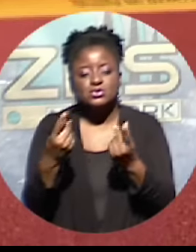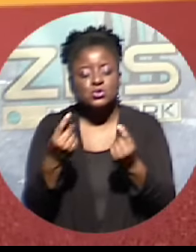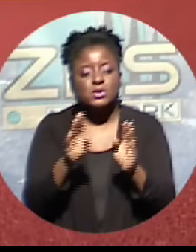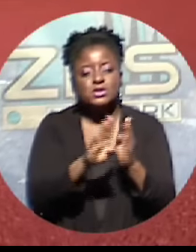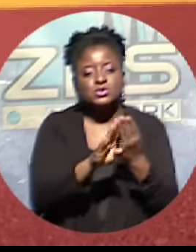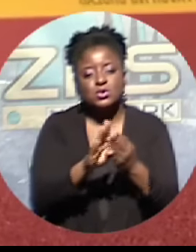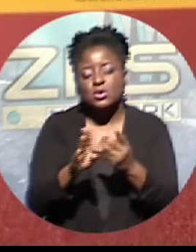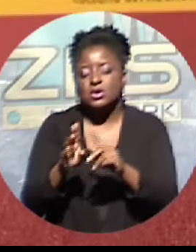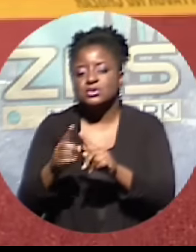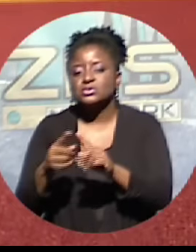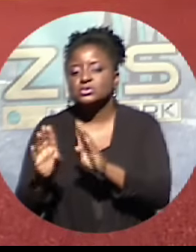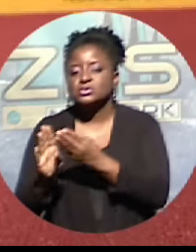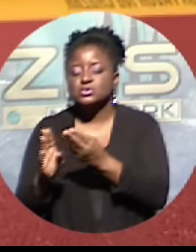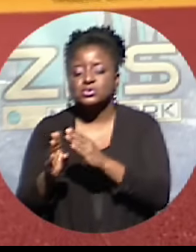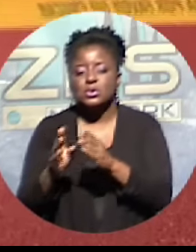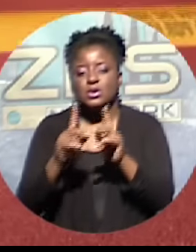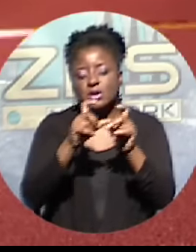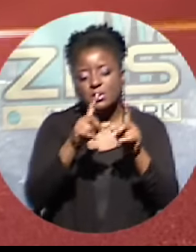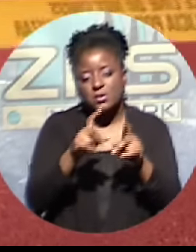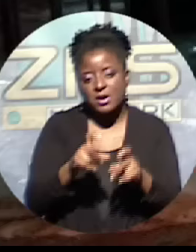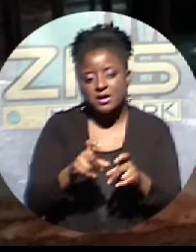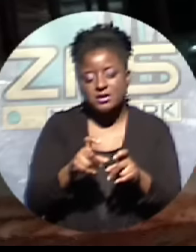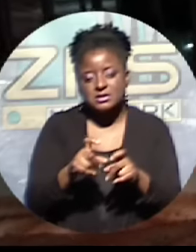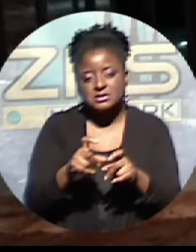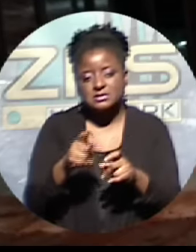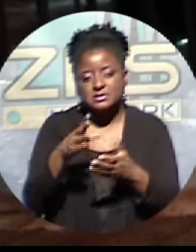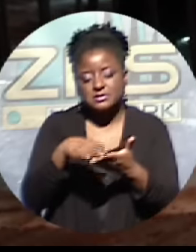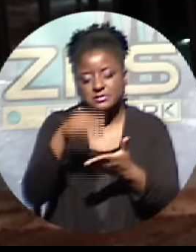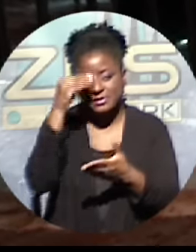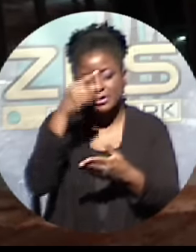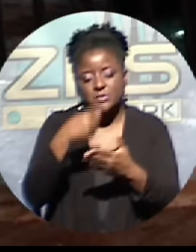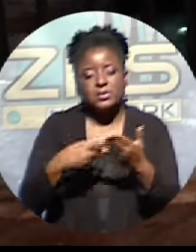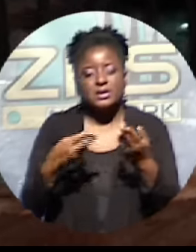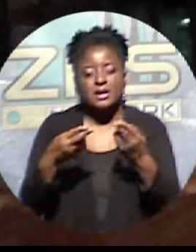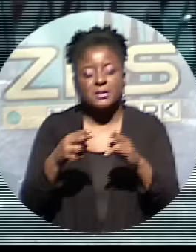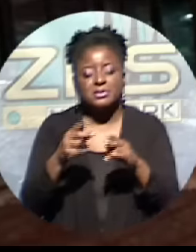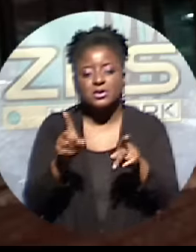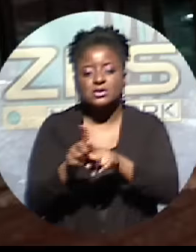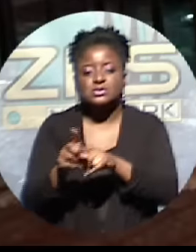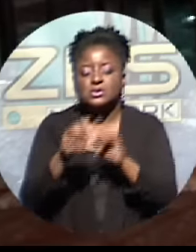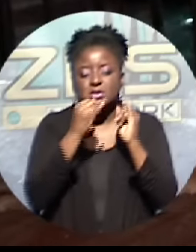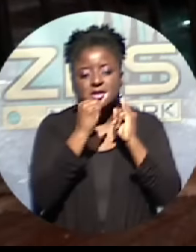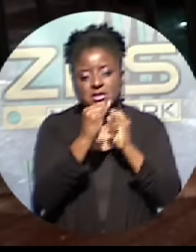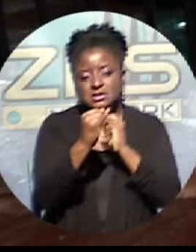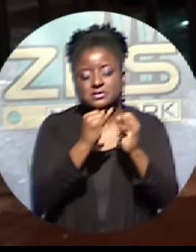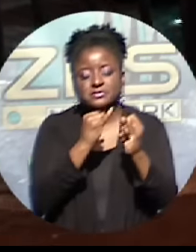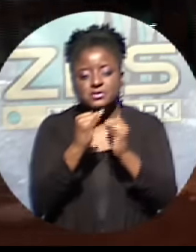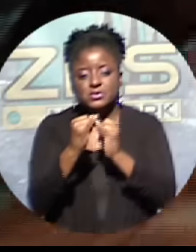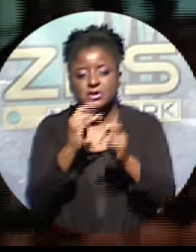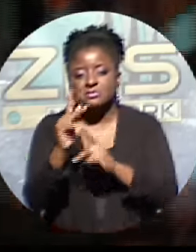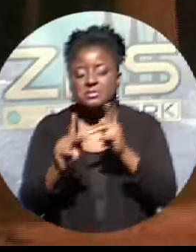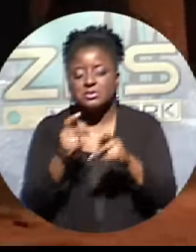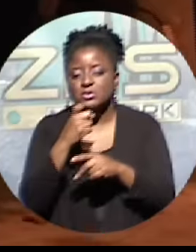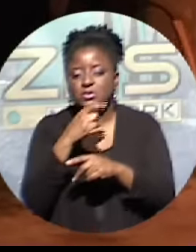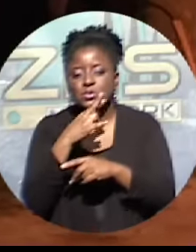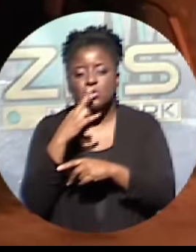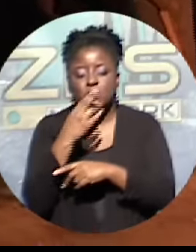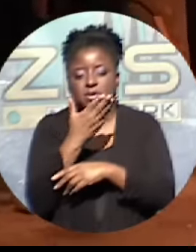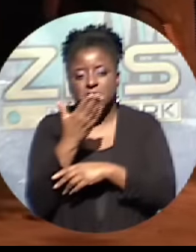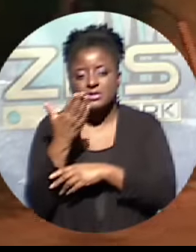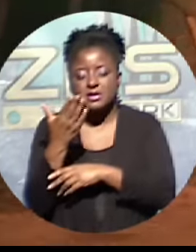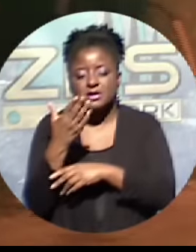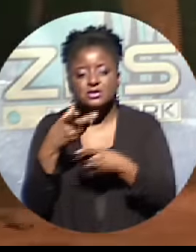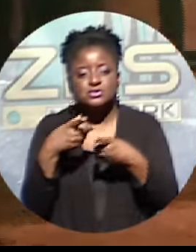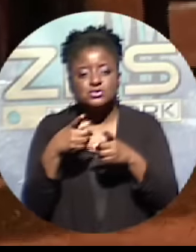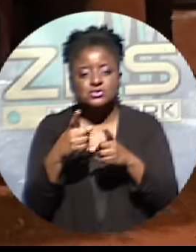door-to-door inquiries to find out exactly what happened, and also interviewing the persons who were present during the